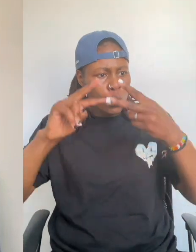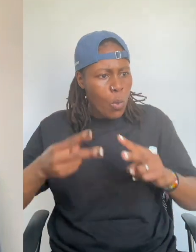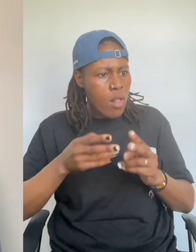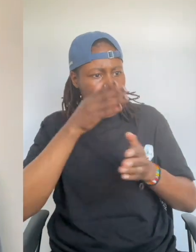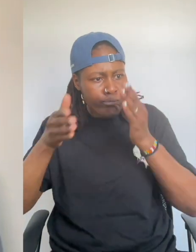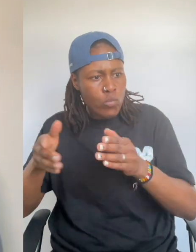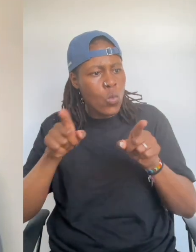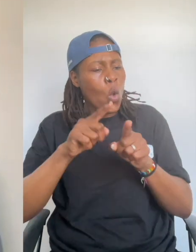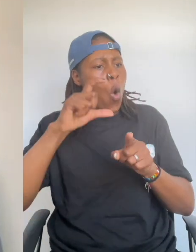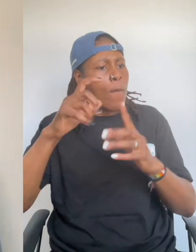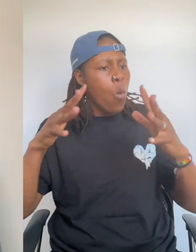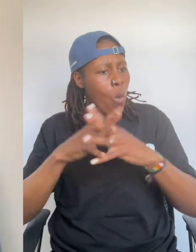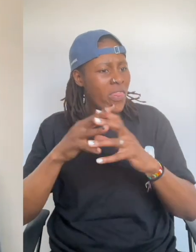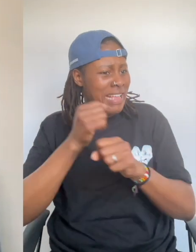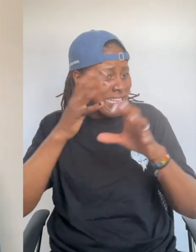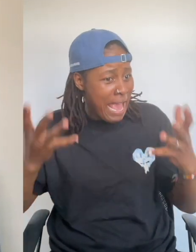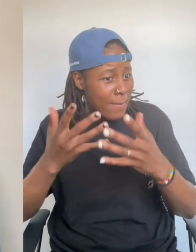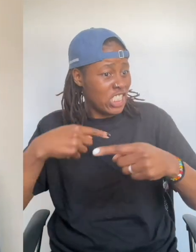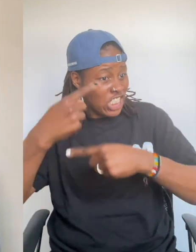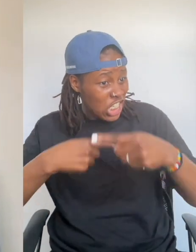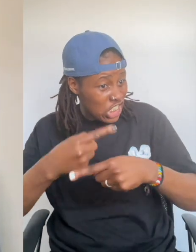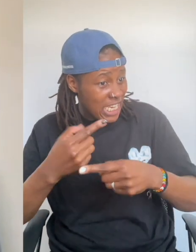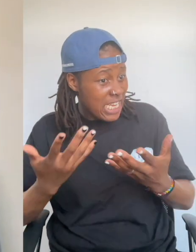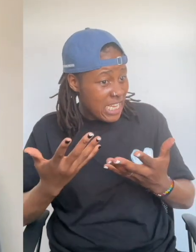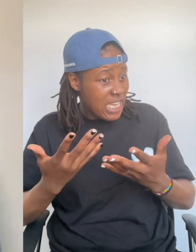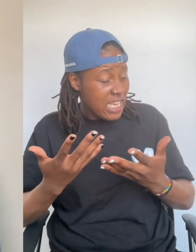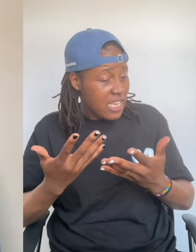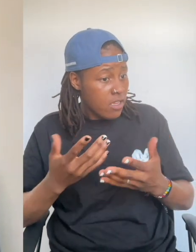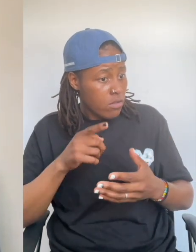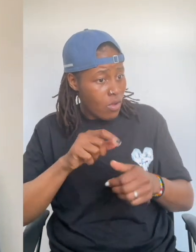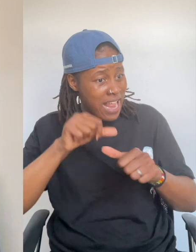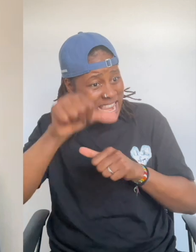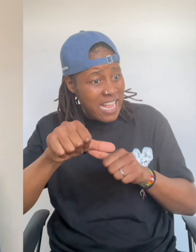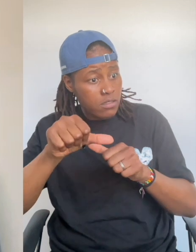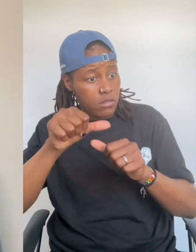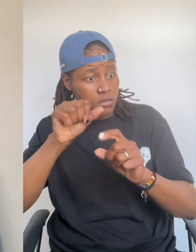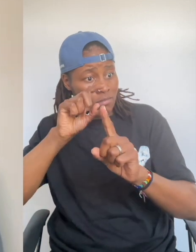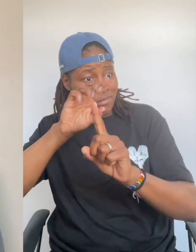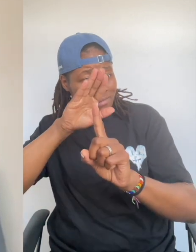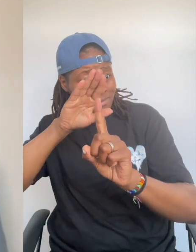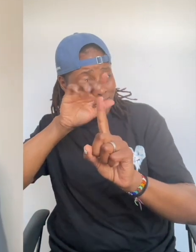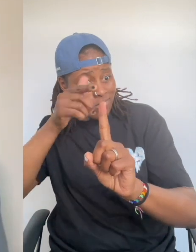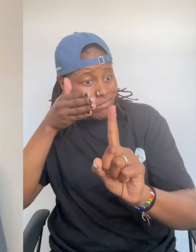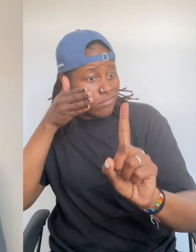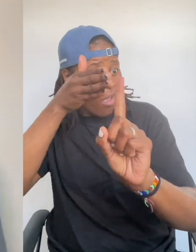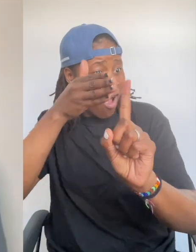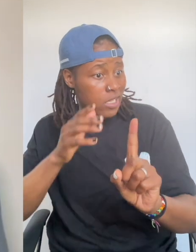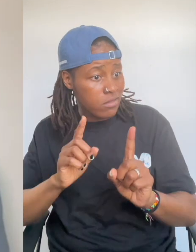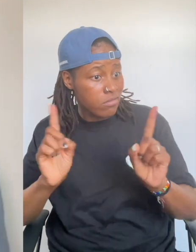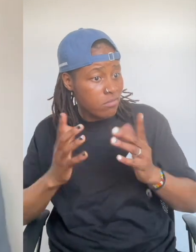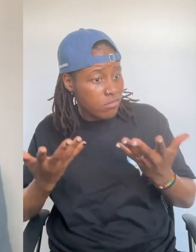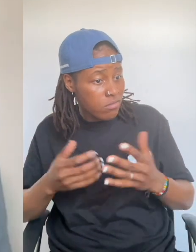Games are coming up fairly soon. yeah, next year. Next year, is it? Yeah. Is that your sort of next big target, I suppose?